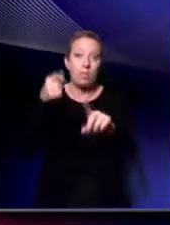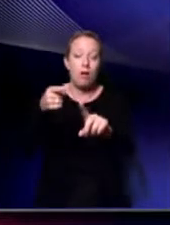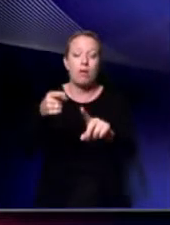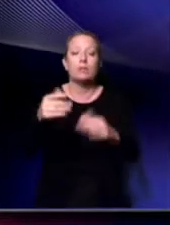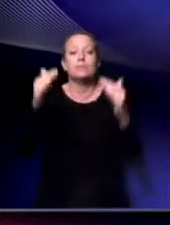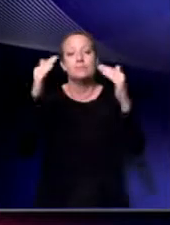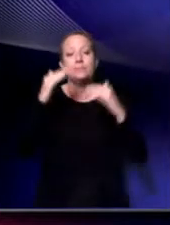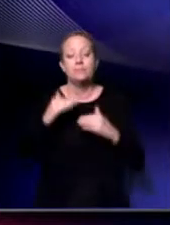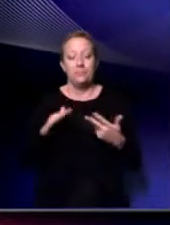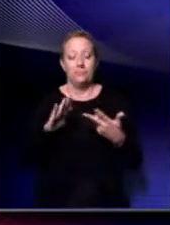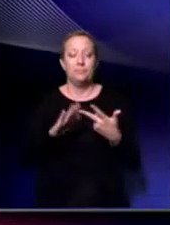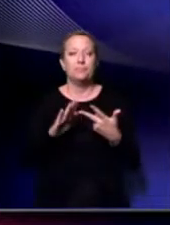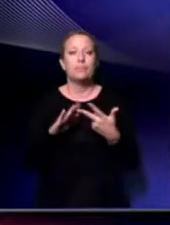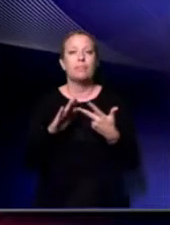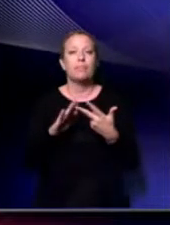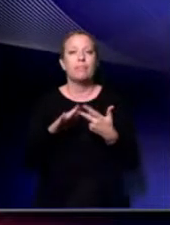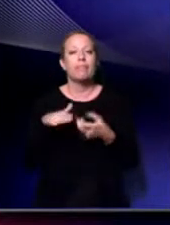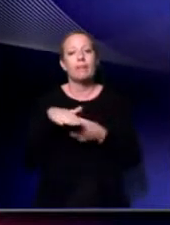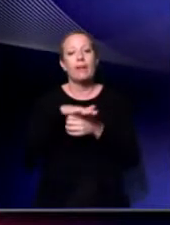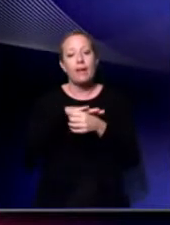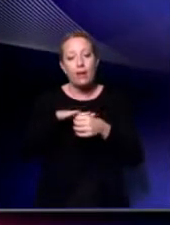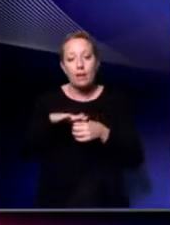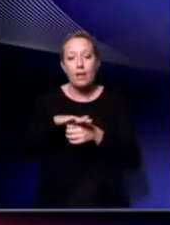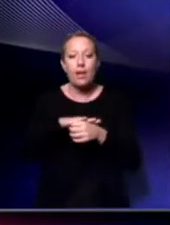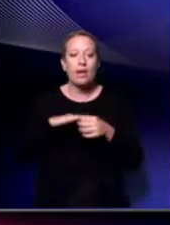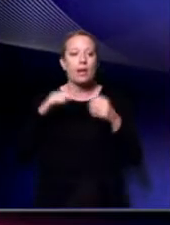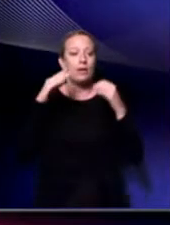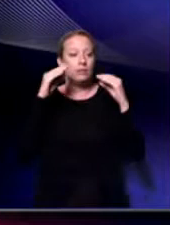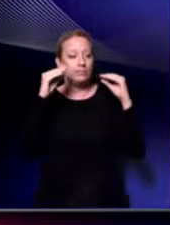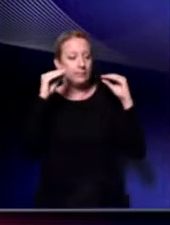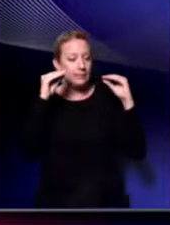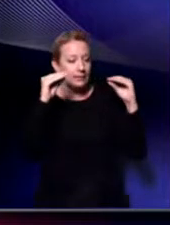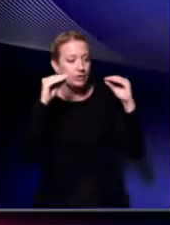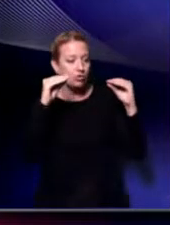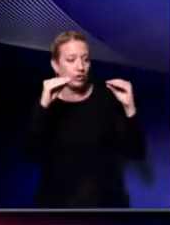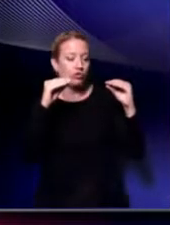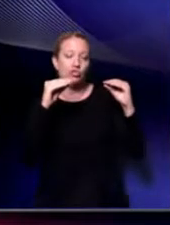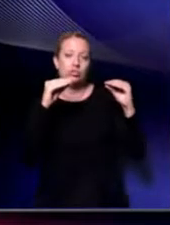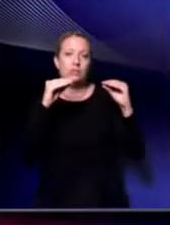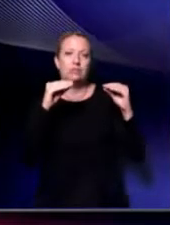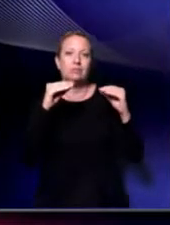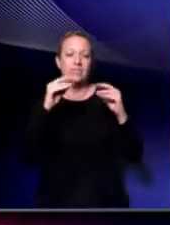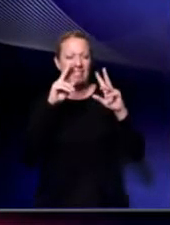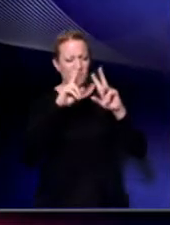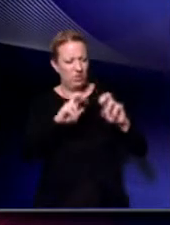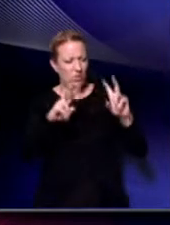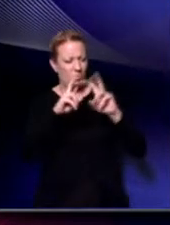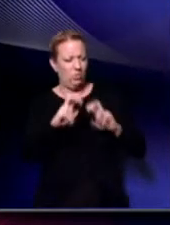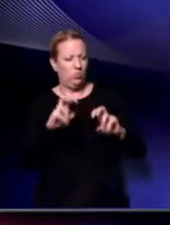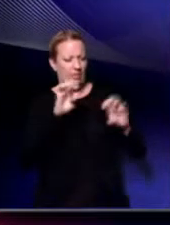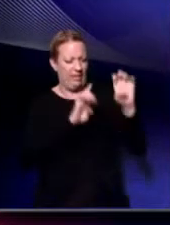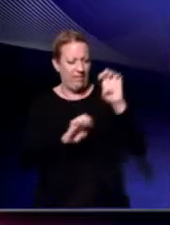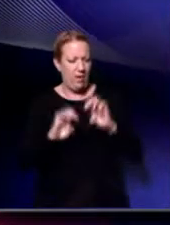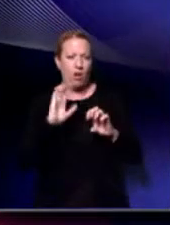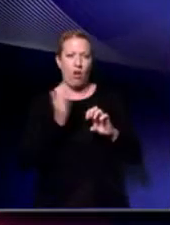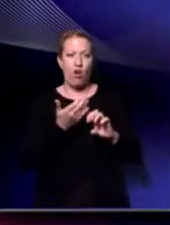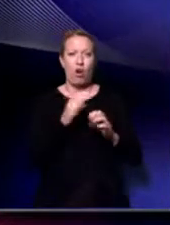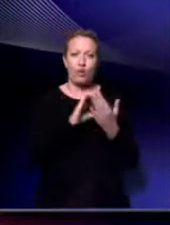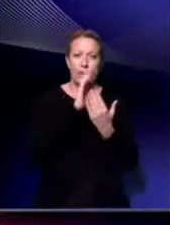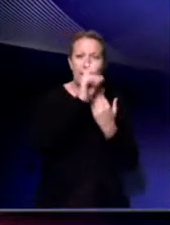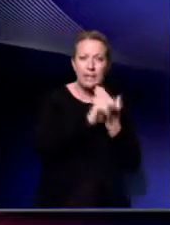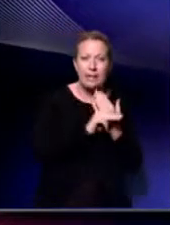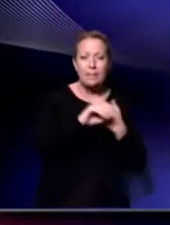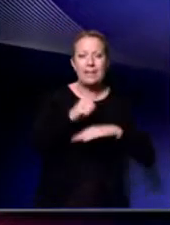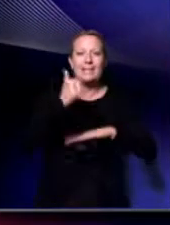instruction, evaluating our curriculum and setting up goals for improvement. We need to